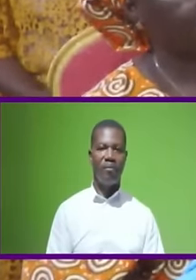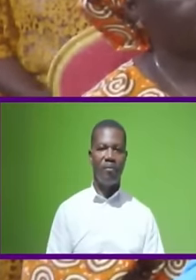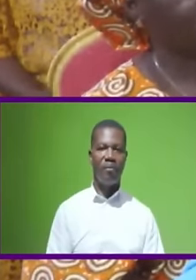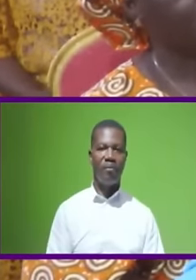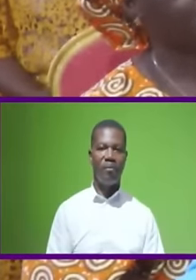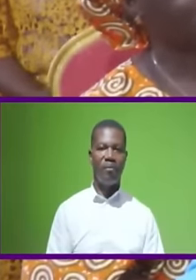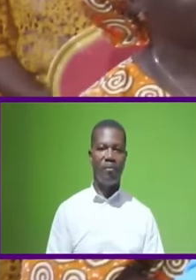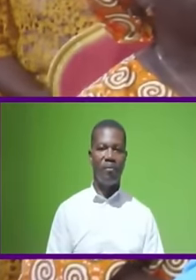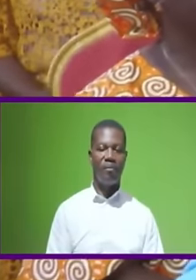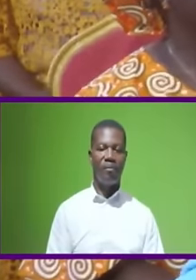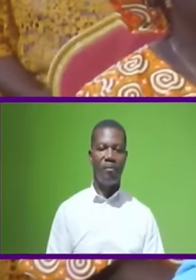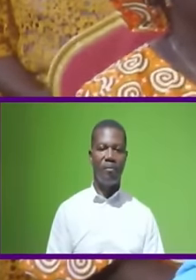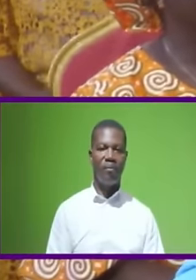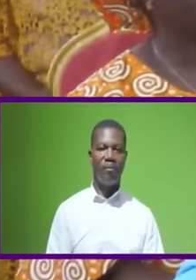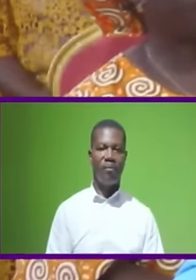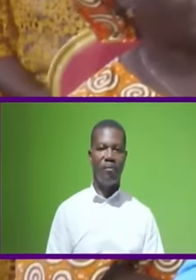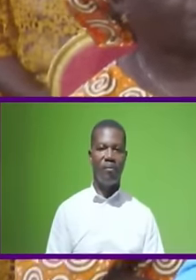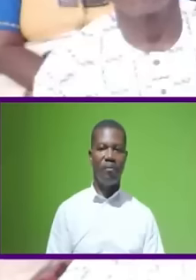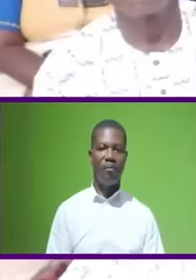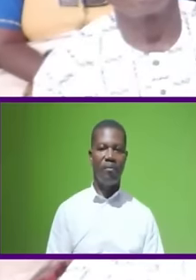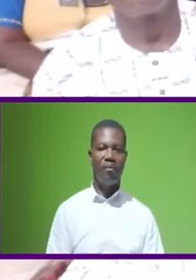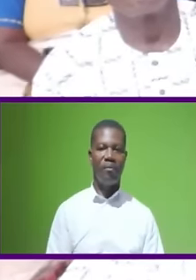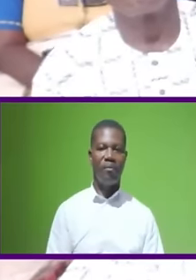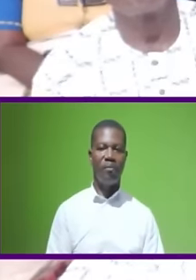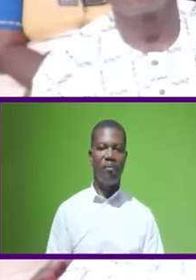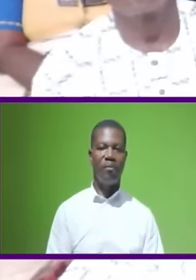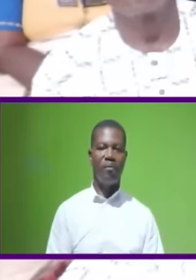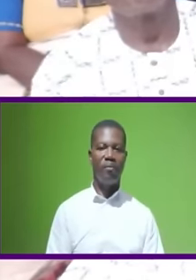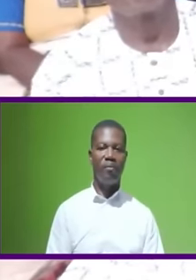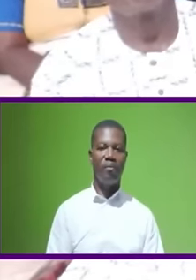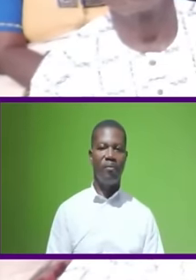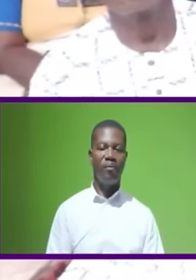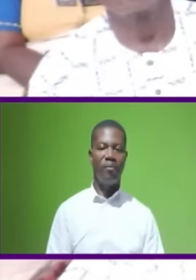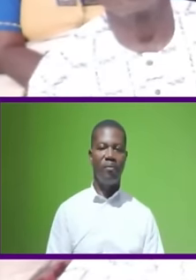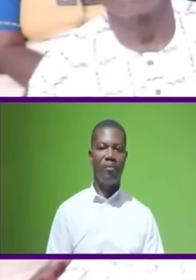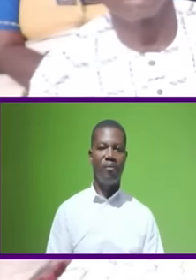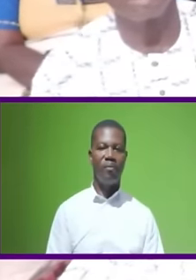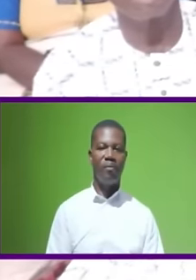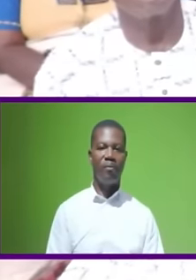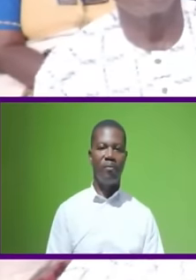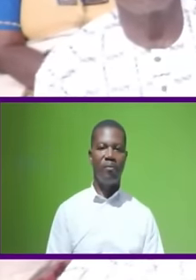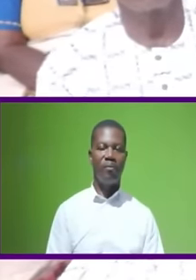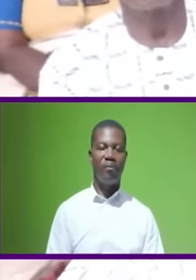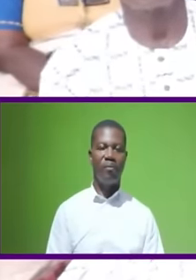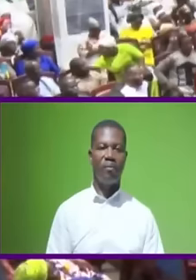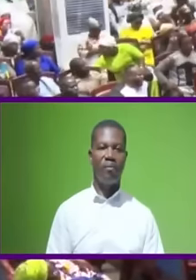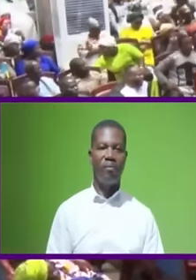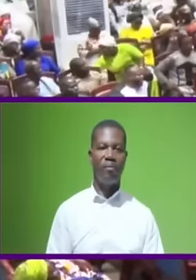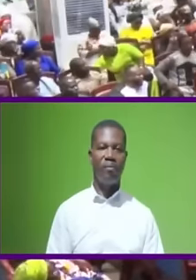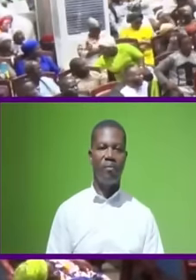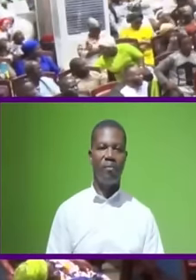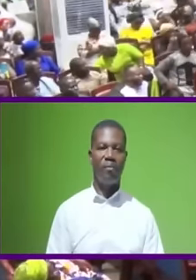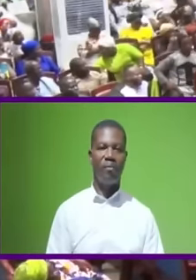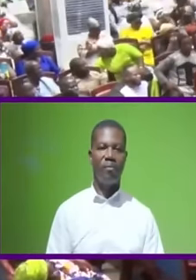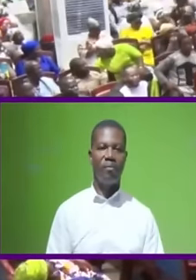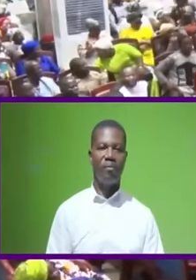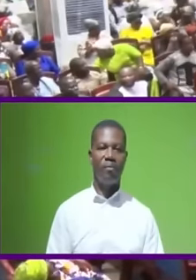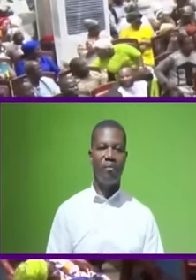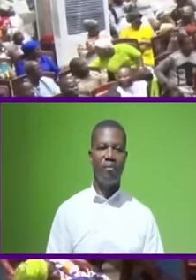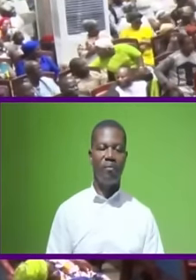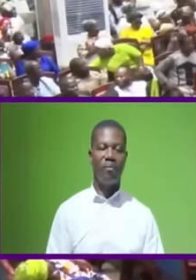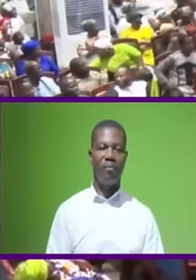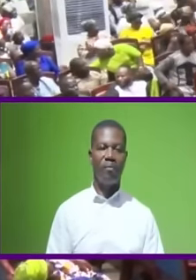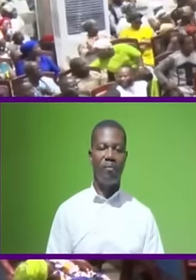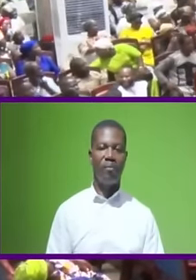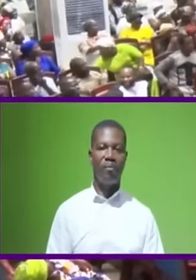or the house that you have, and then you come for a form to fill for a portion of that money. Beloved, you are very bad. And